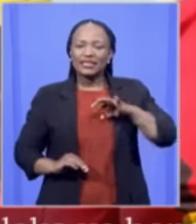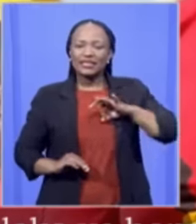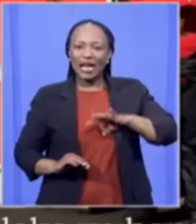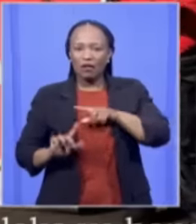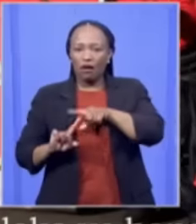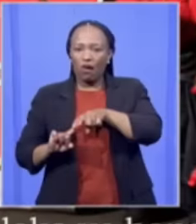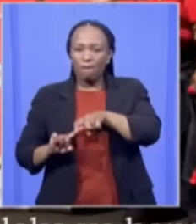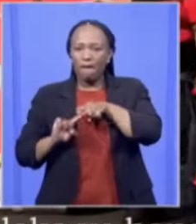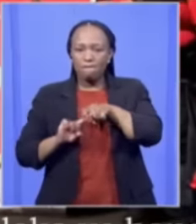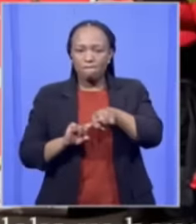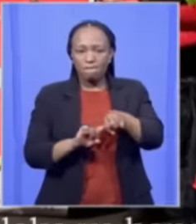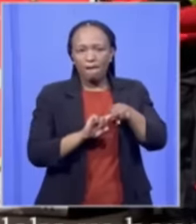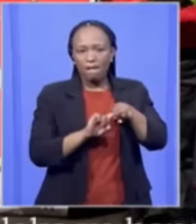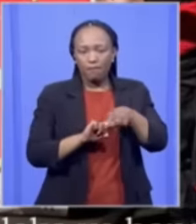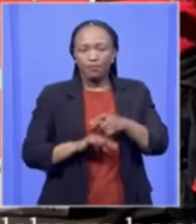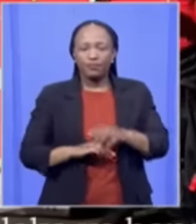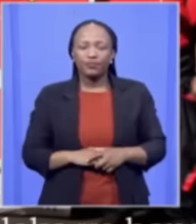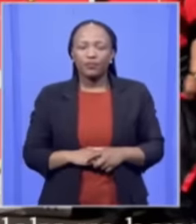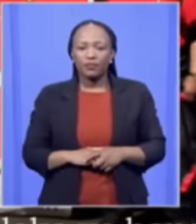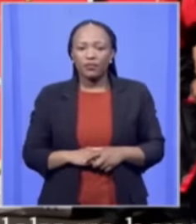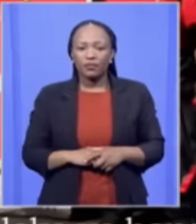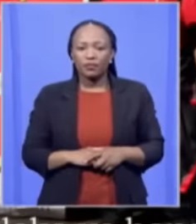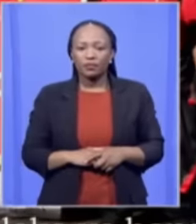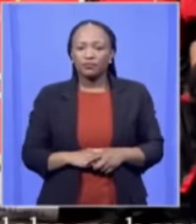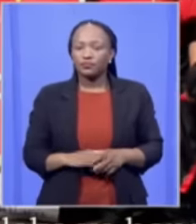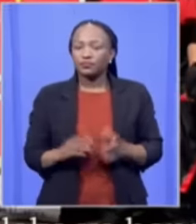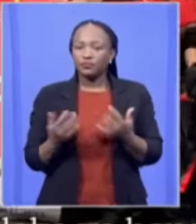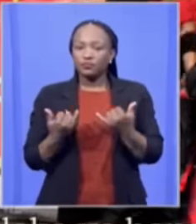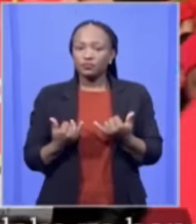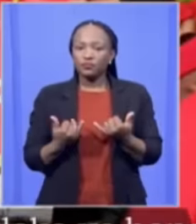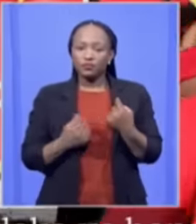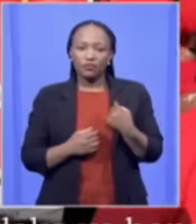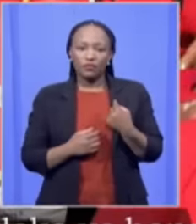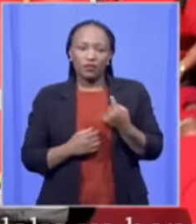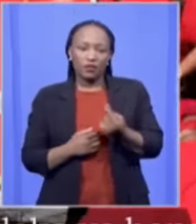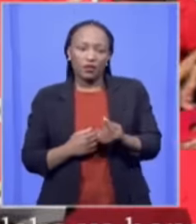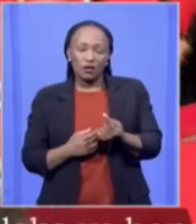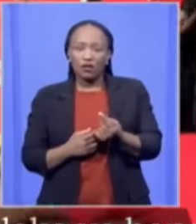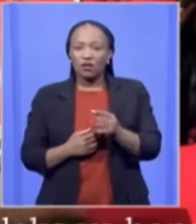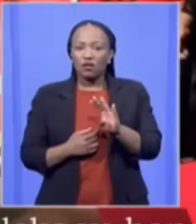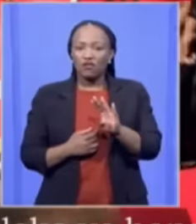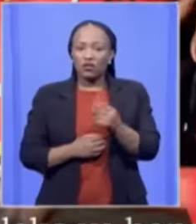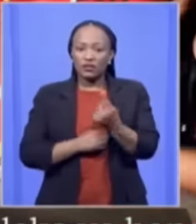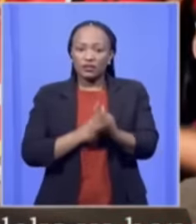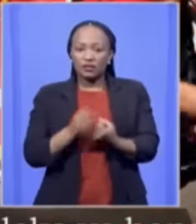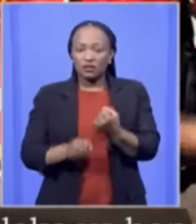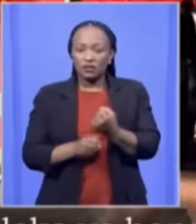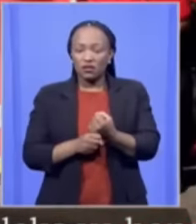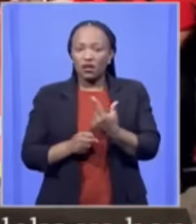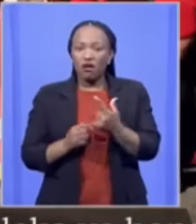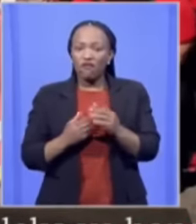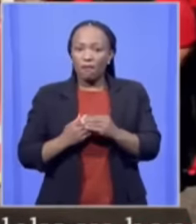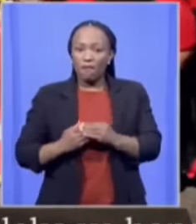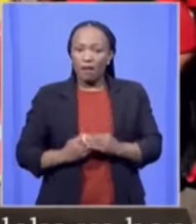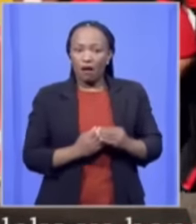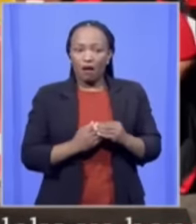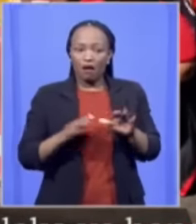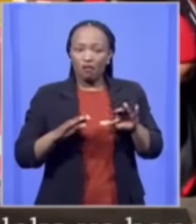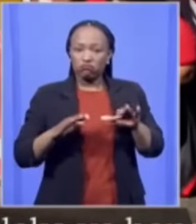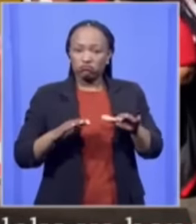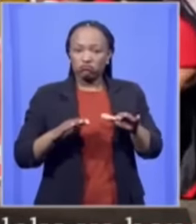suspensions. Kgatlho netse mo komishenara wa bosetšhaba wa mapodisi malatsi a 14 go tsibogela ditopo tsa maloko a ona. O